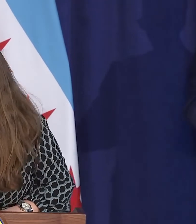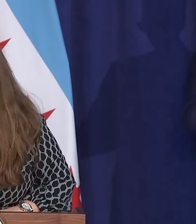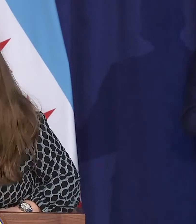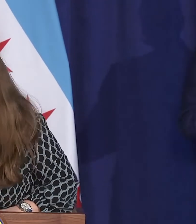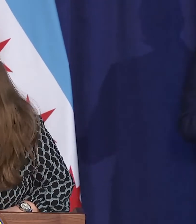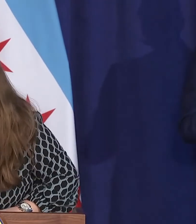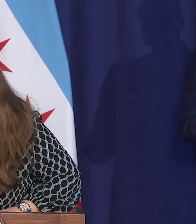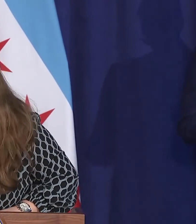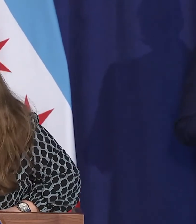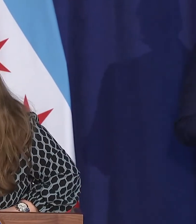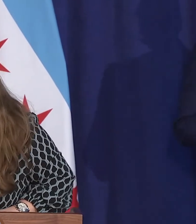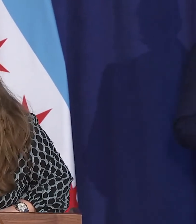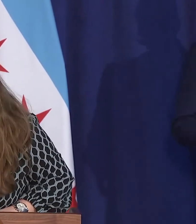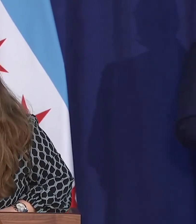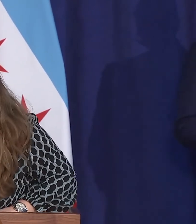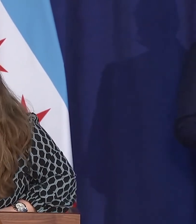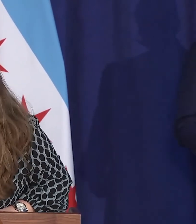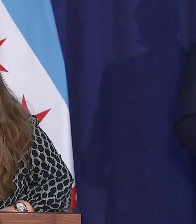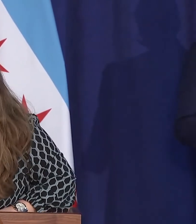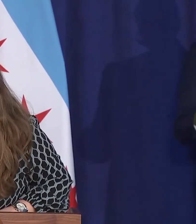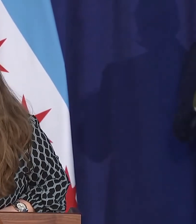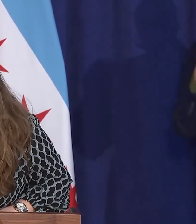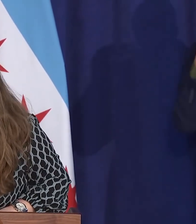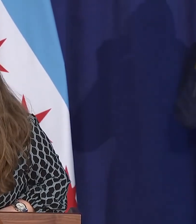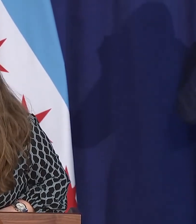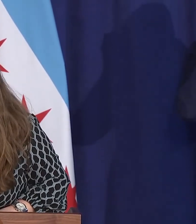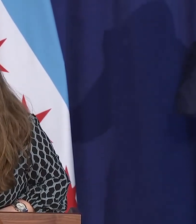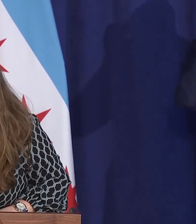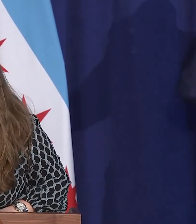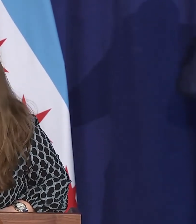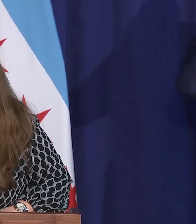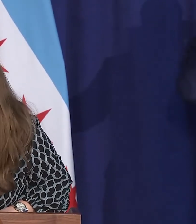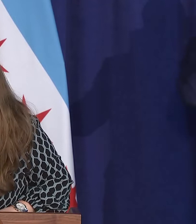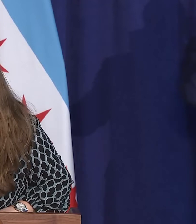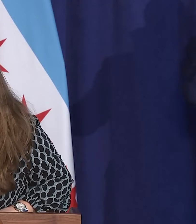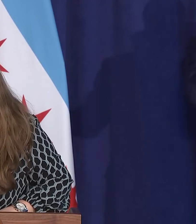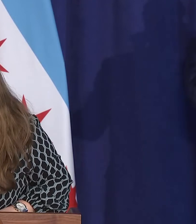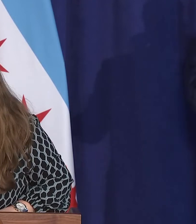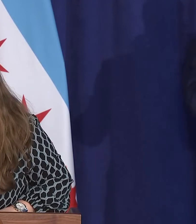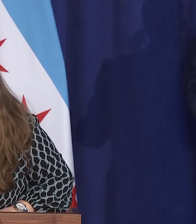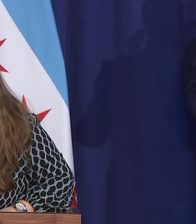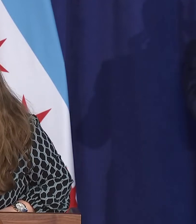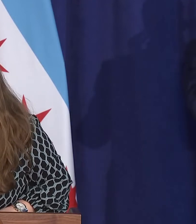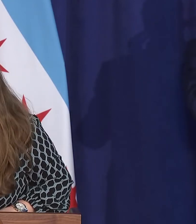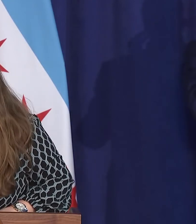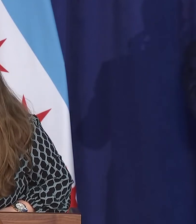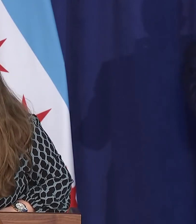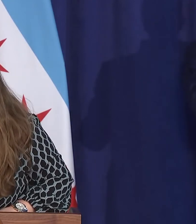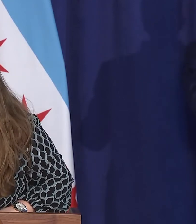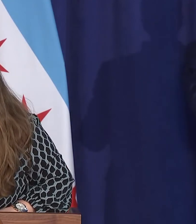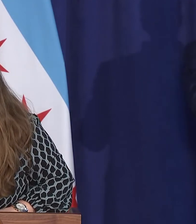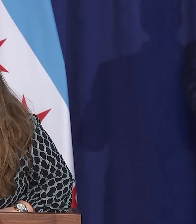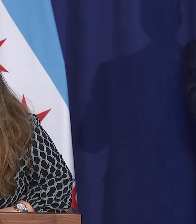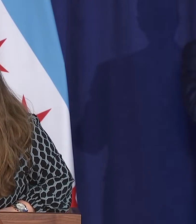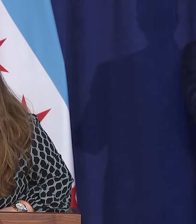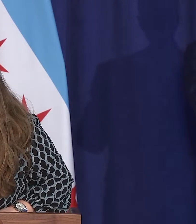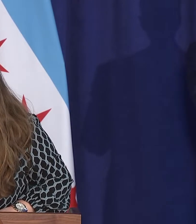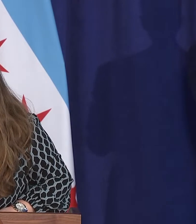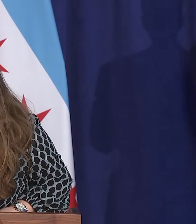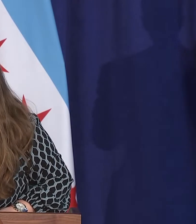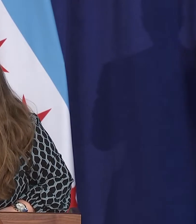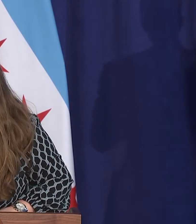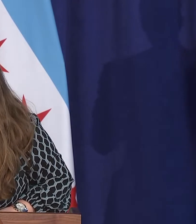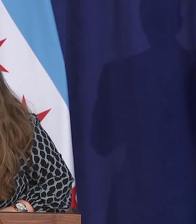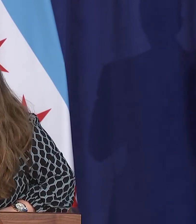Gracias por estar aquí. Yo soy la doctora Geraldine Luna, directora médica del Departamento de Salud Pública de Chicago. Y tengo buenas